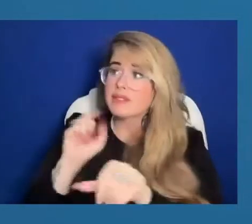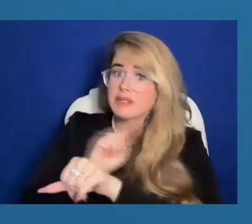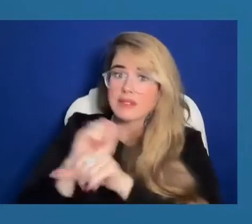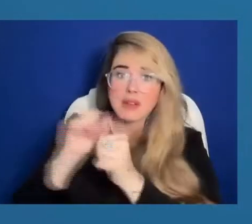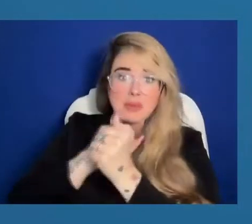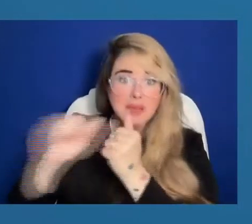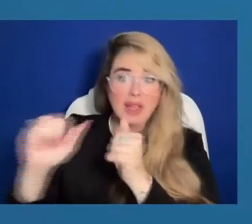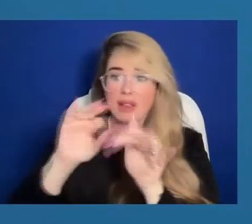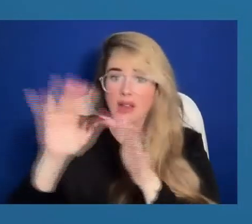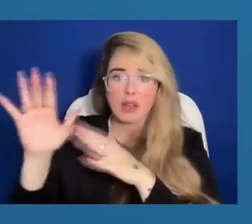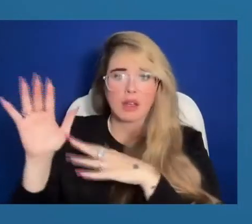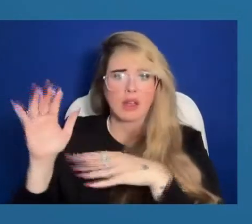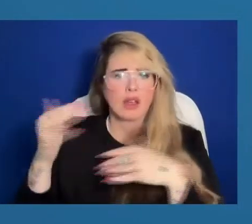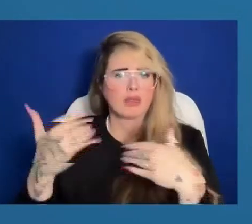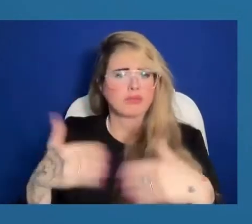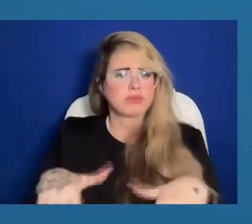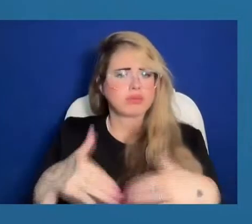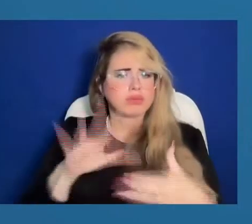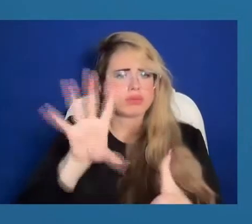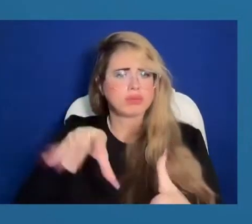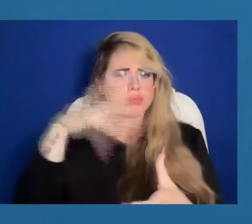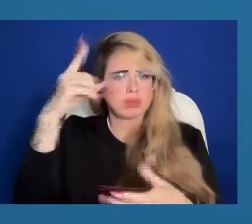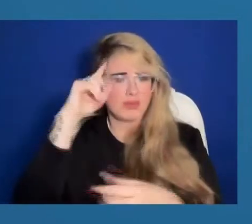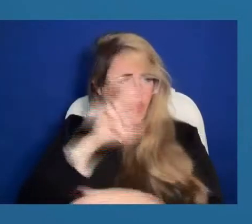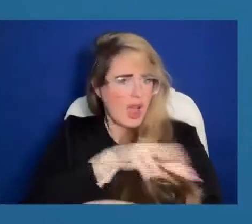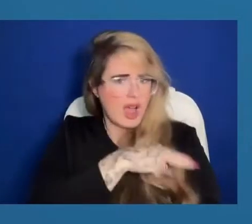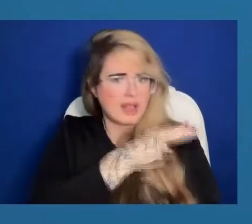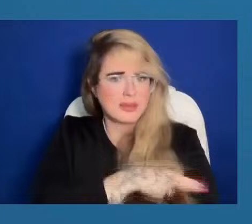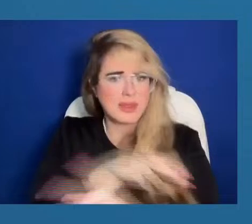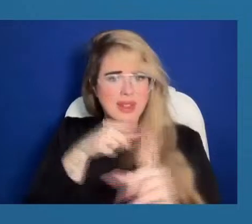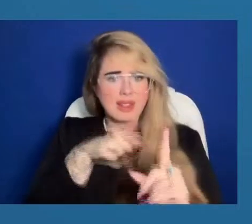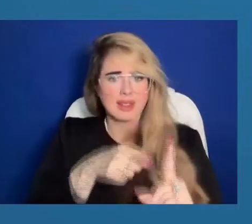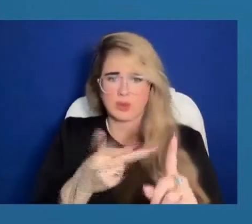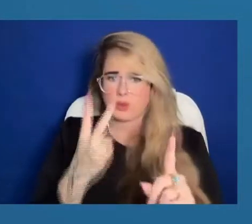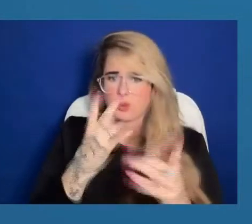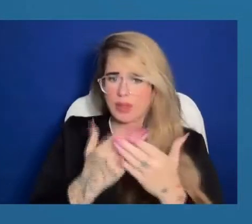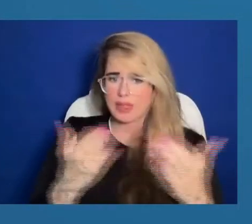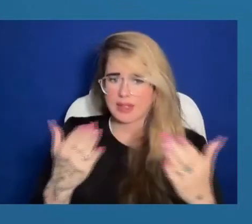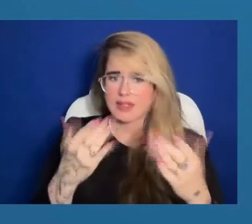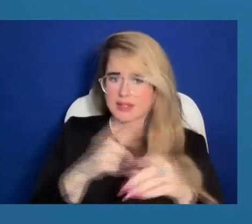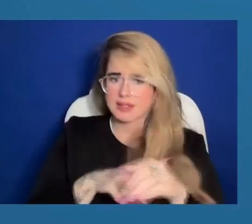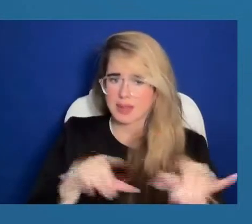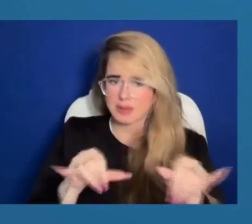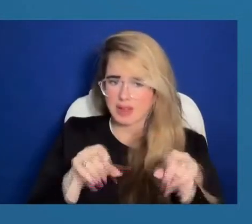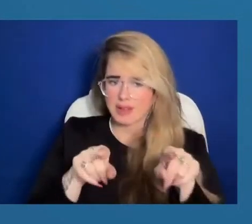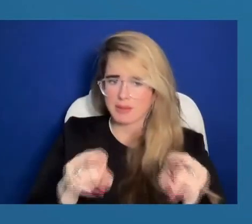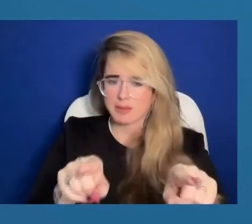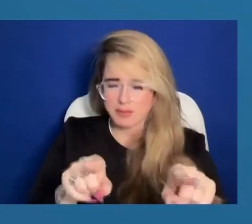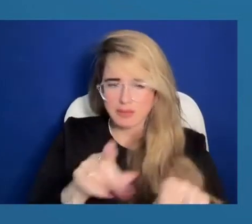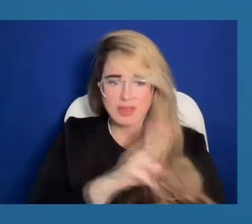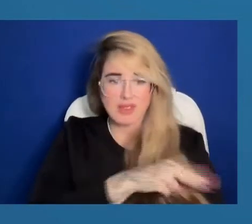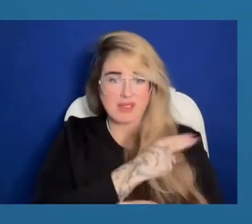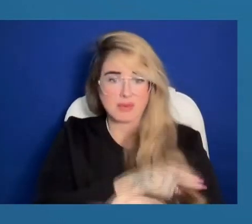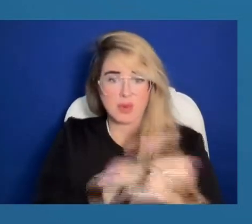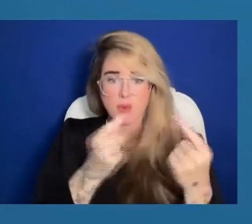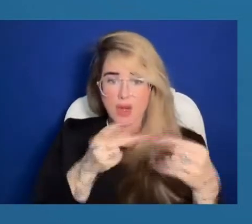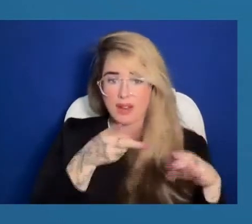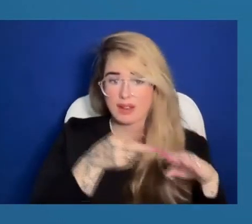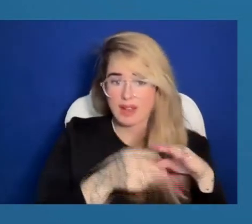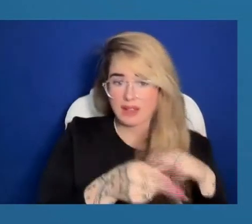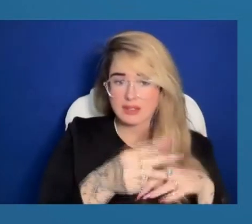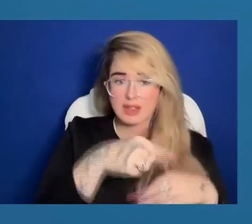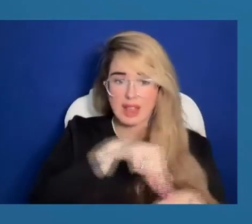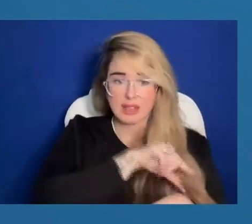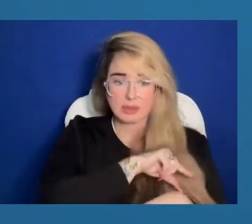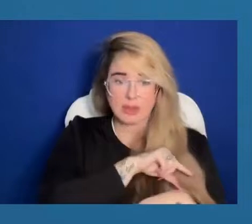side of things, you got two things going on simultaneously. The cuts in eligibility, which fall on the